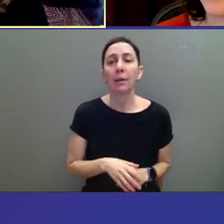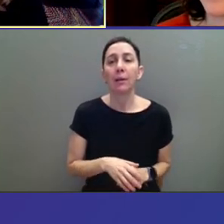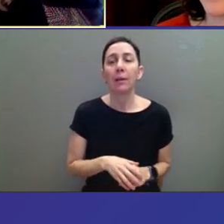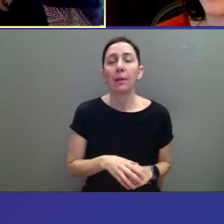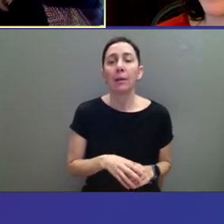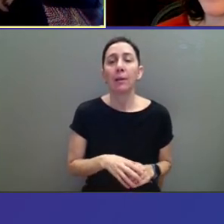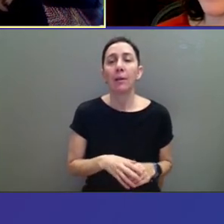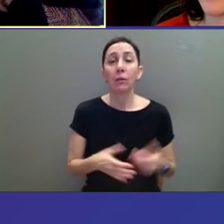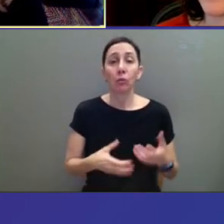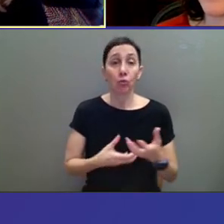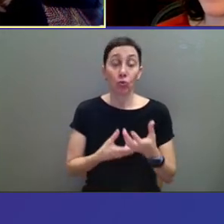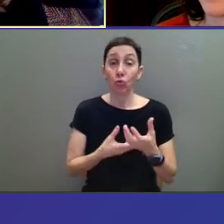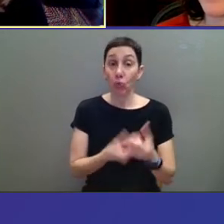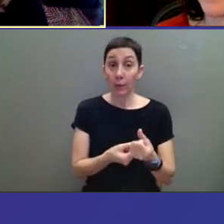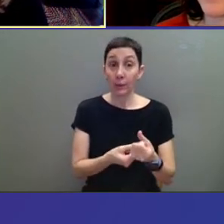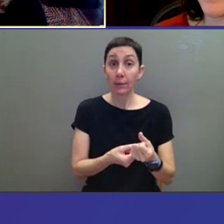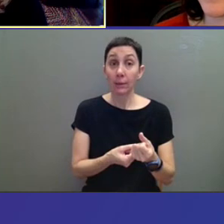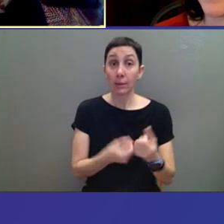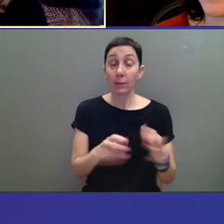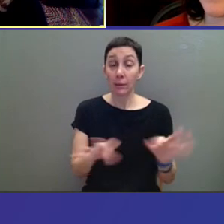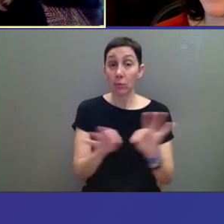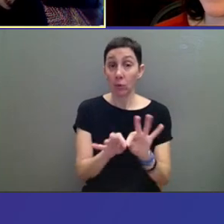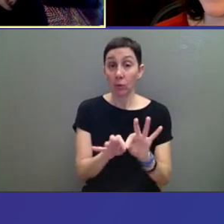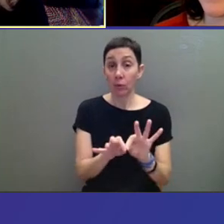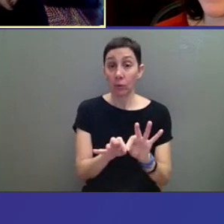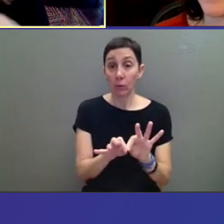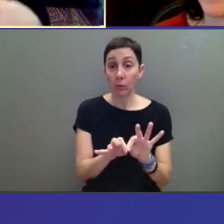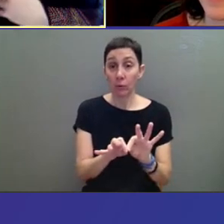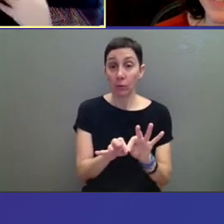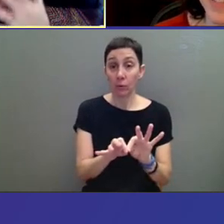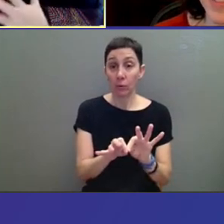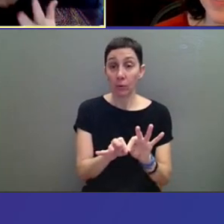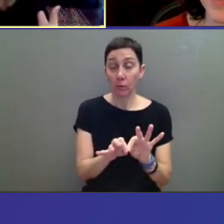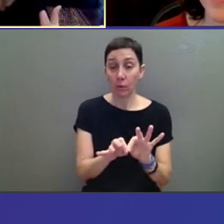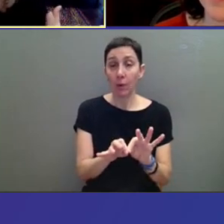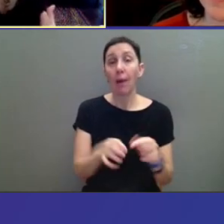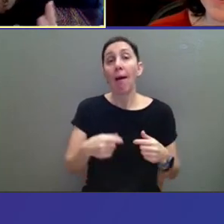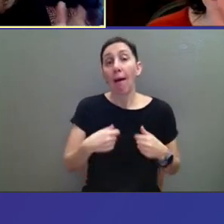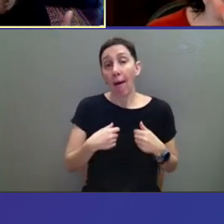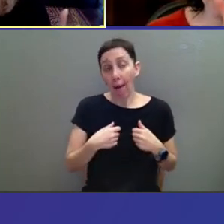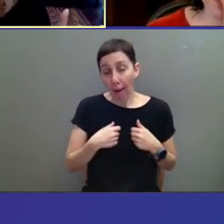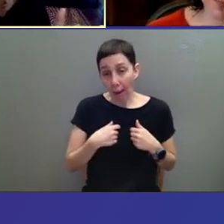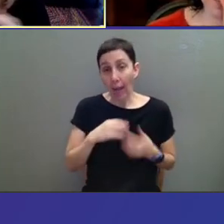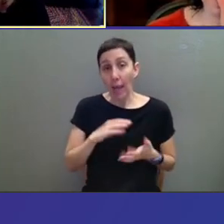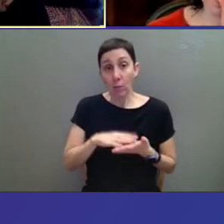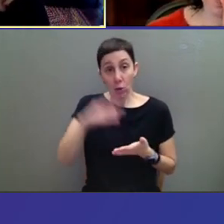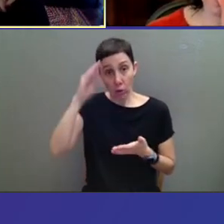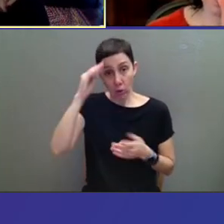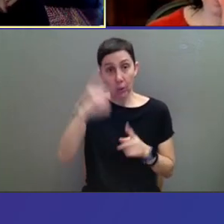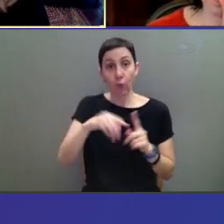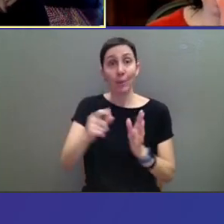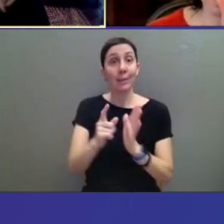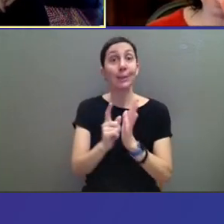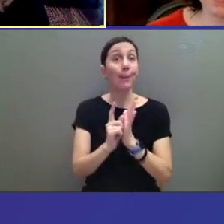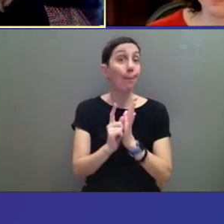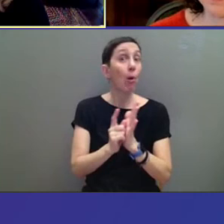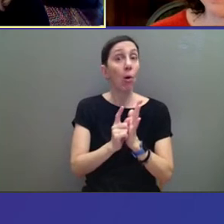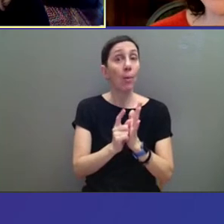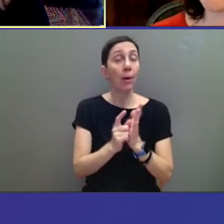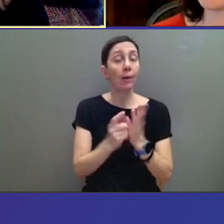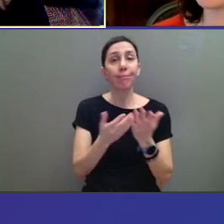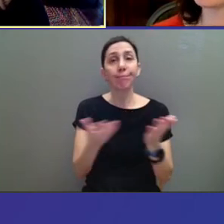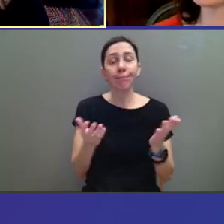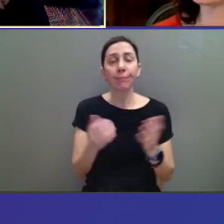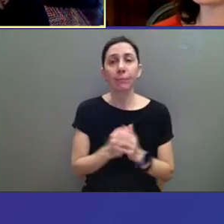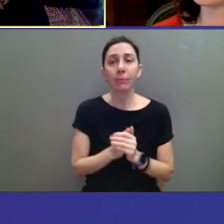So trust is a big one, and not something I'm really taking away from this moment is